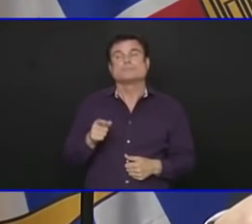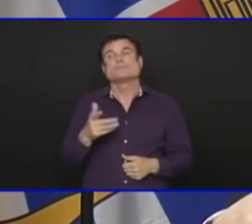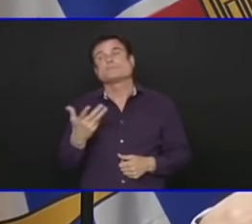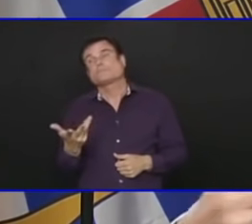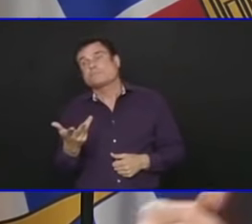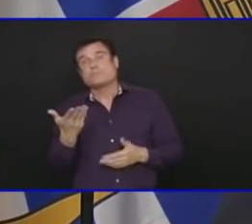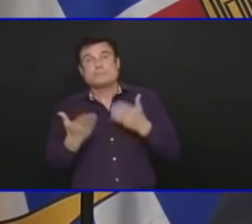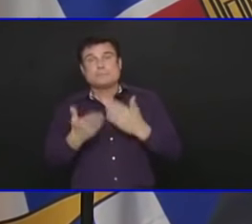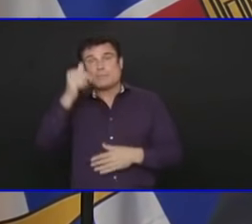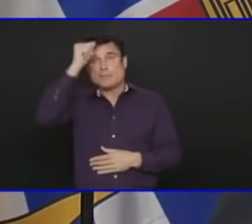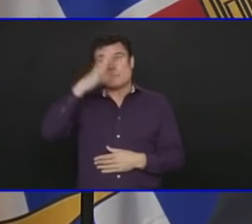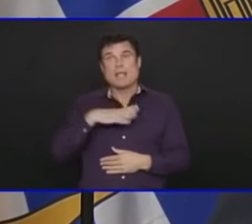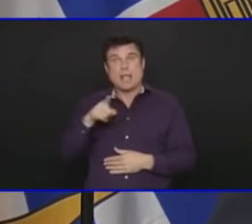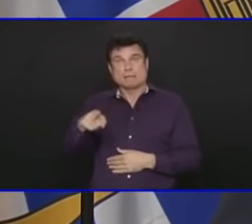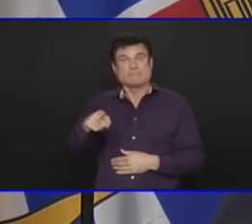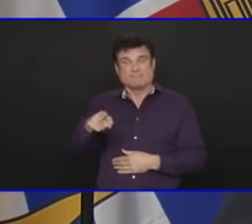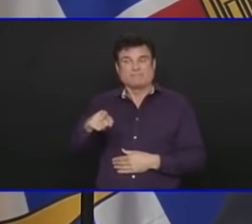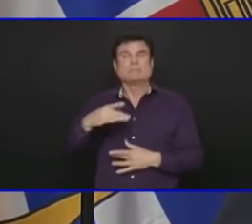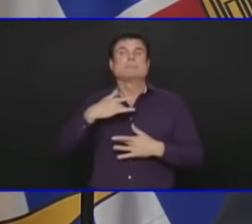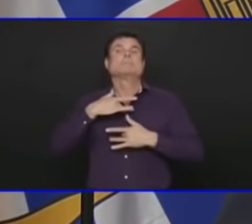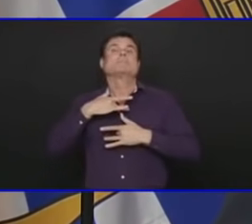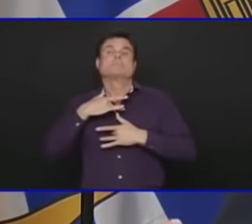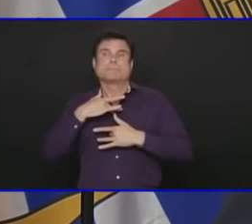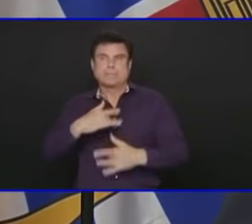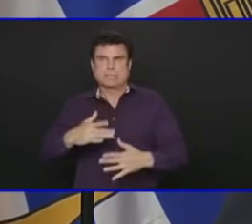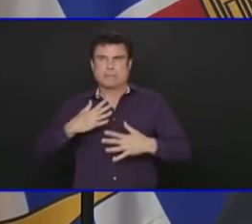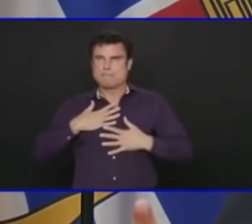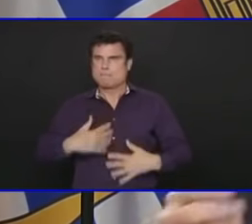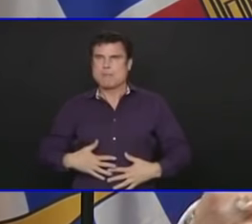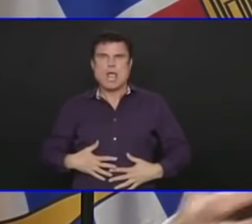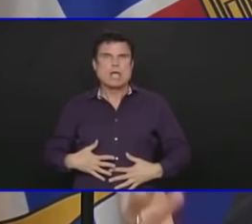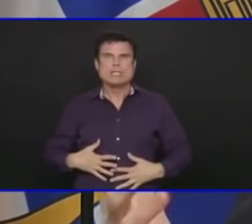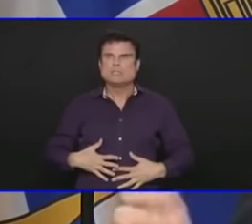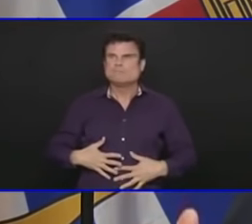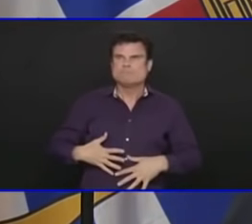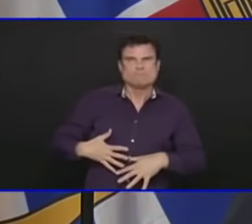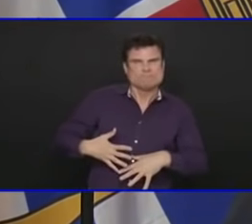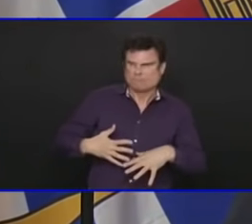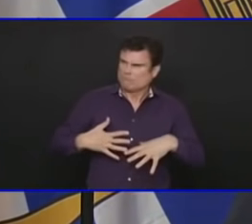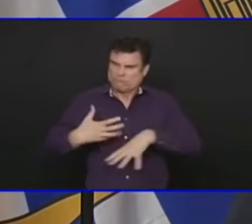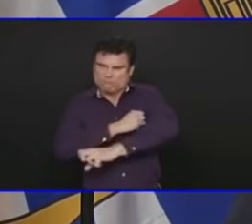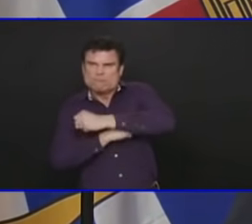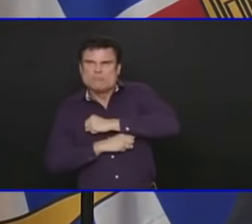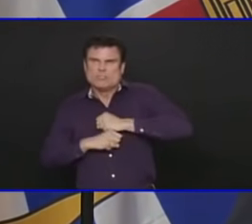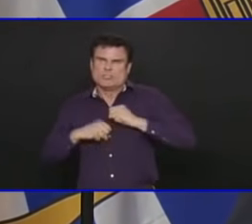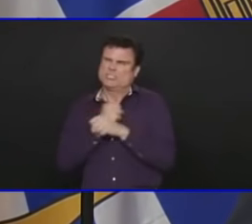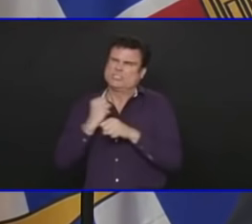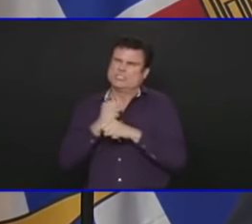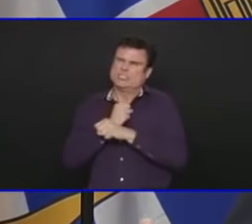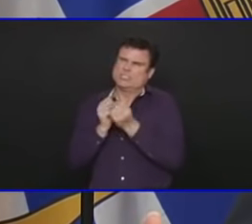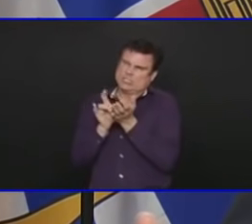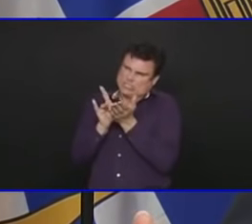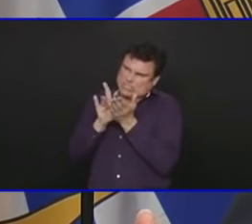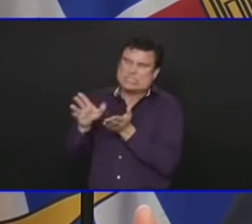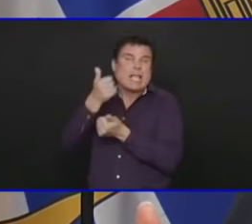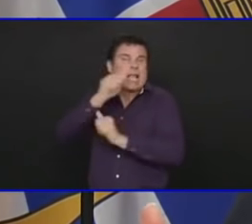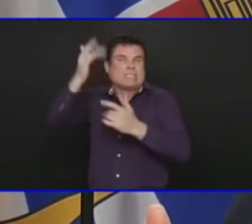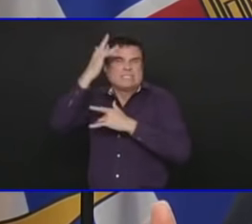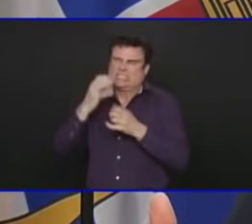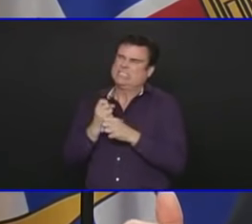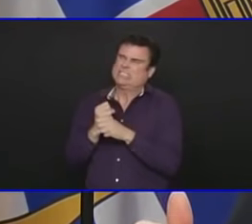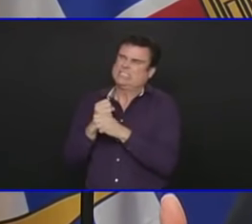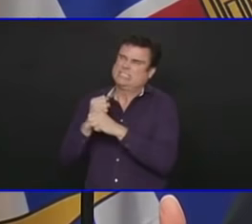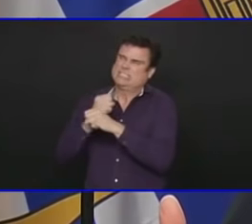vessels and also in our lungs. And it could be that, you know, males who have more of a propensity for heart